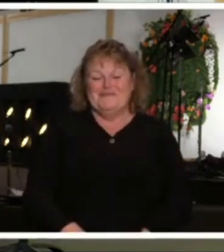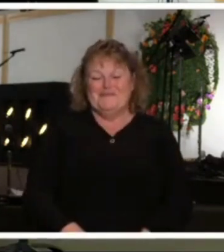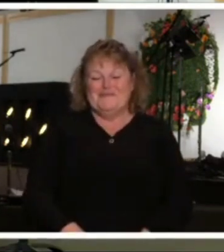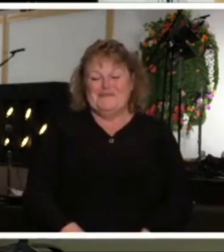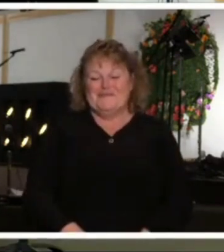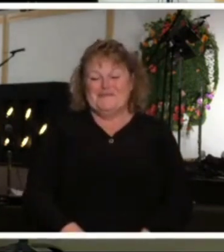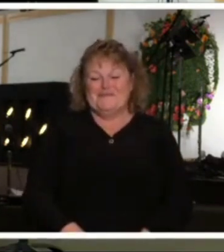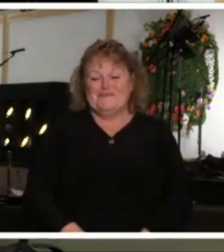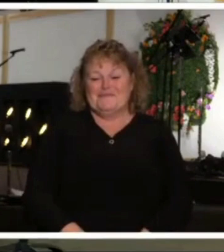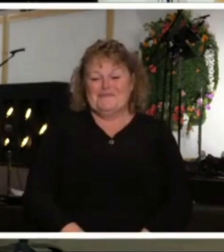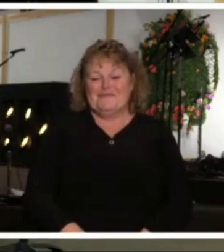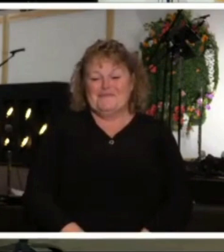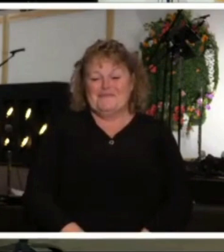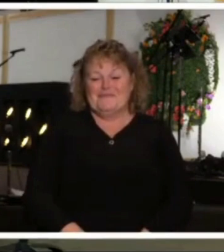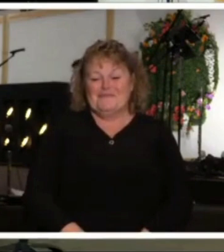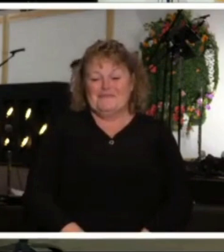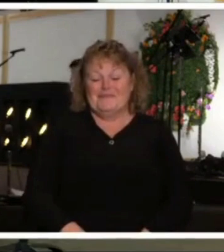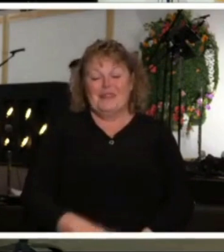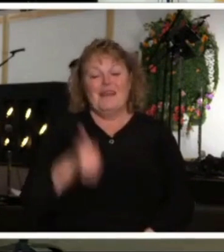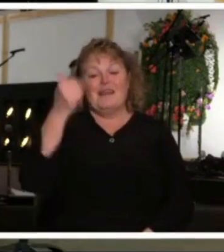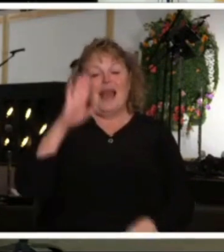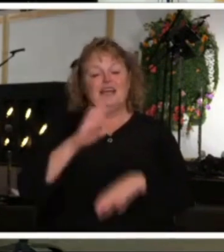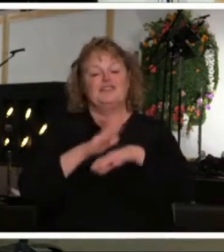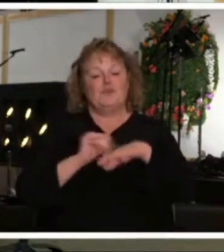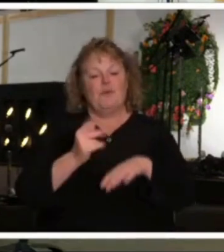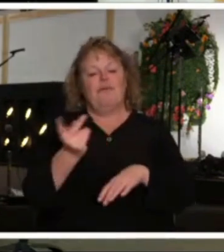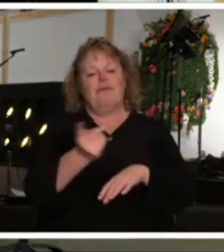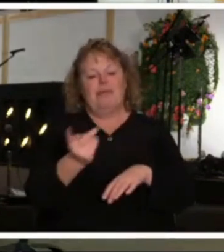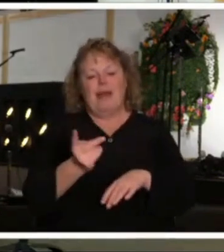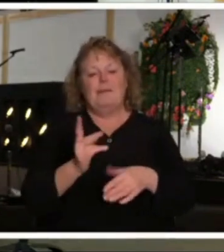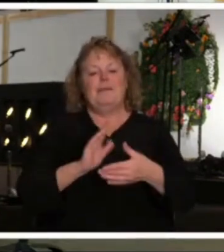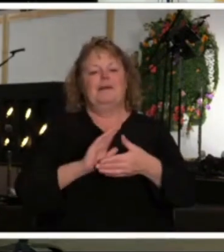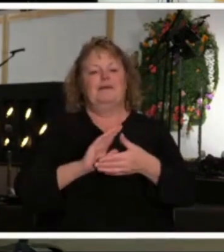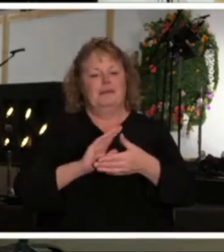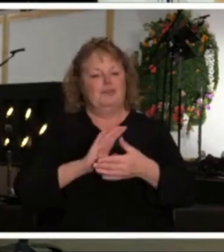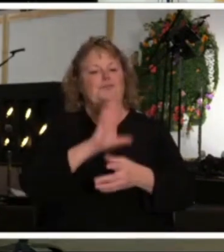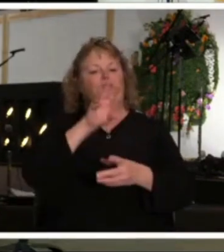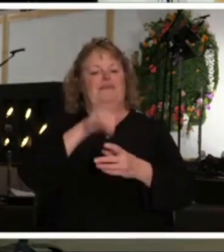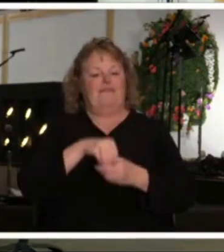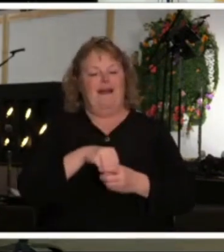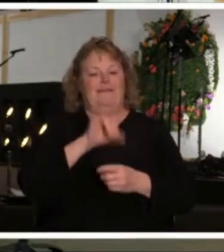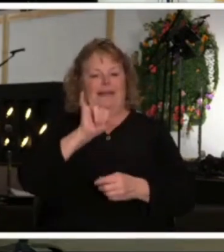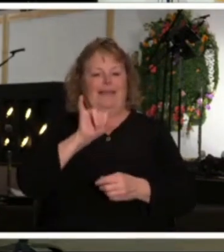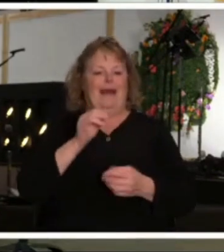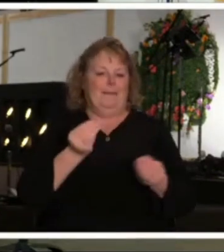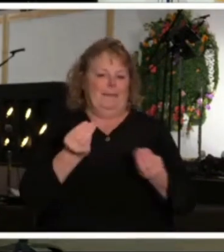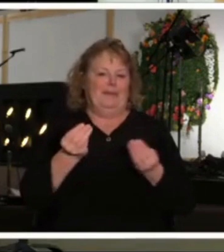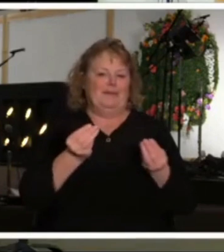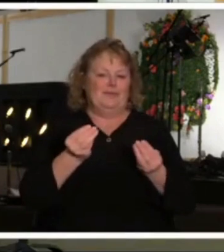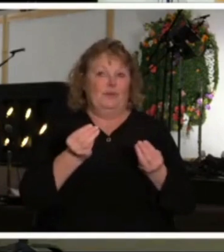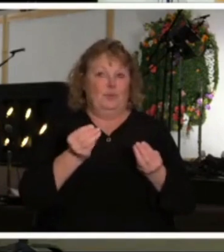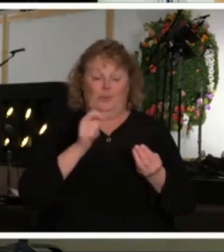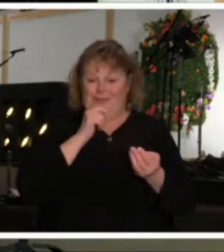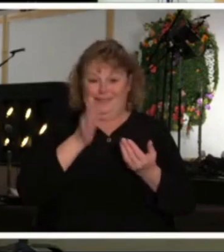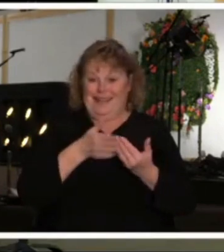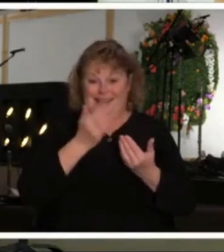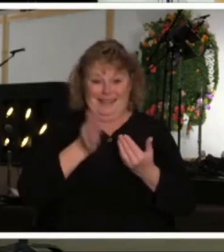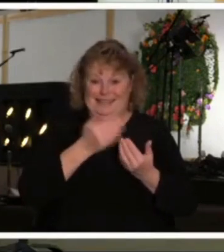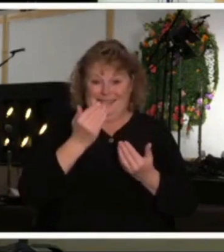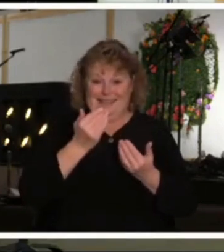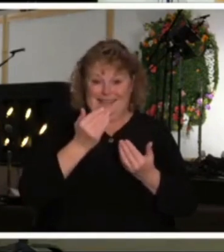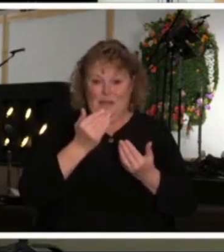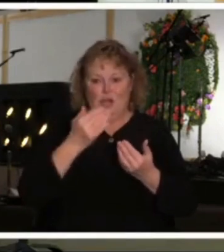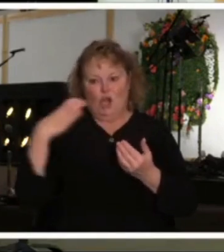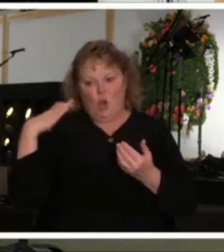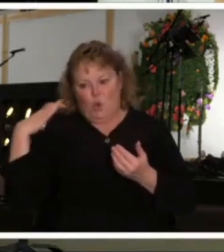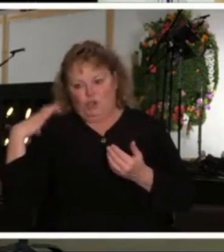I'm grateful that God has called them into this ministry, and it's not an easy ministry. When you're dealing with coaches and you're dealing